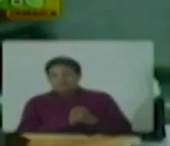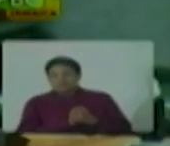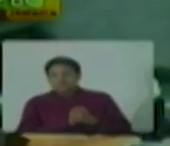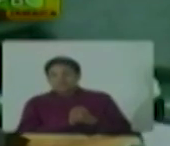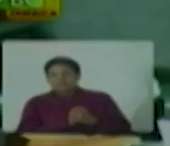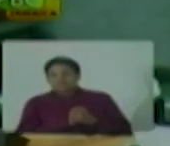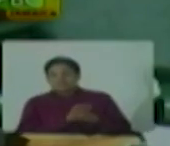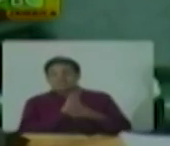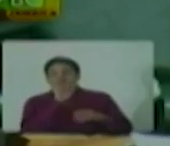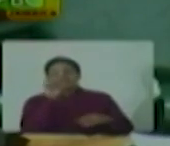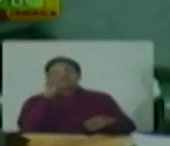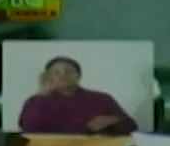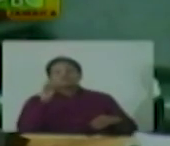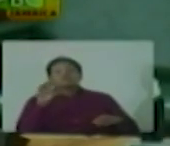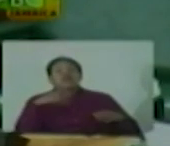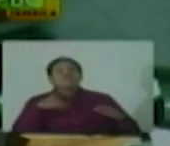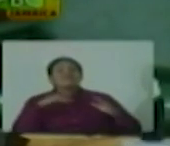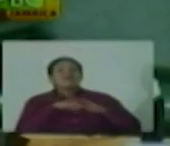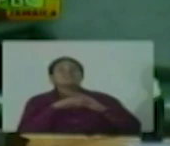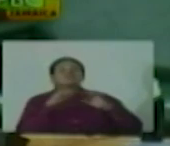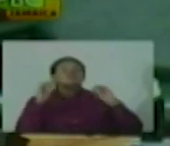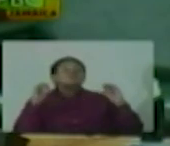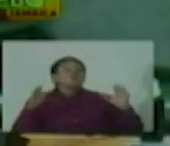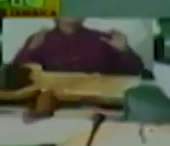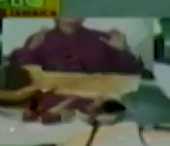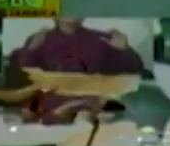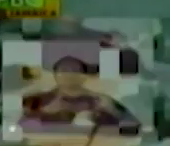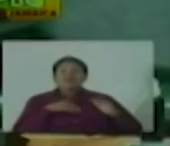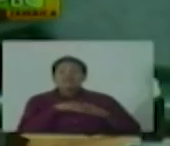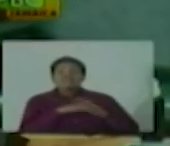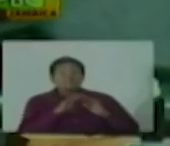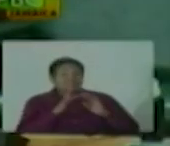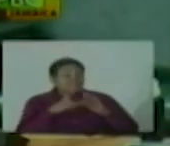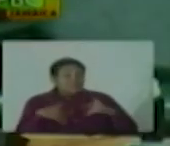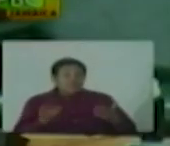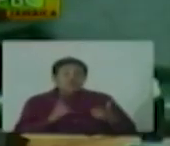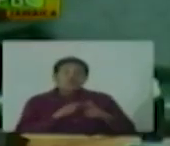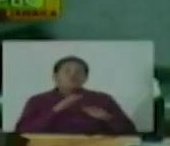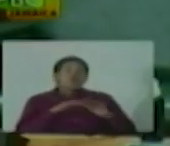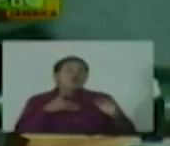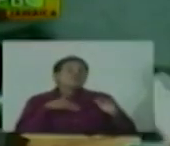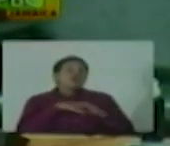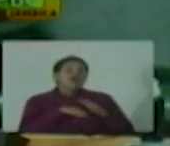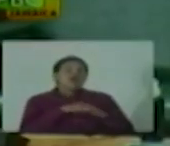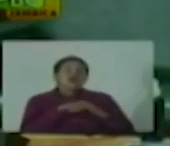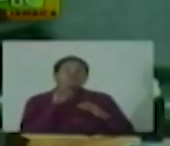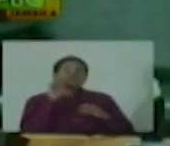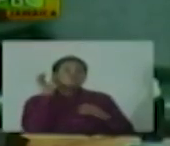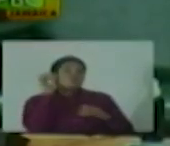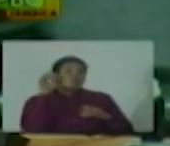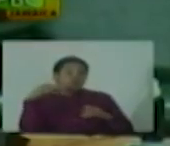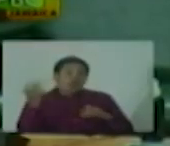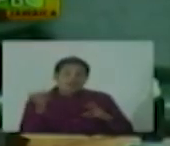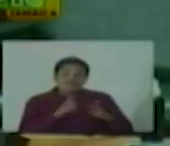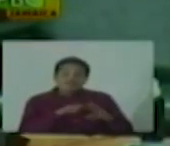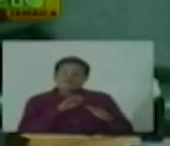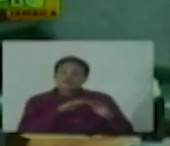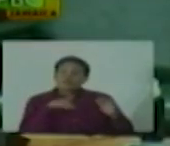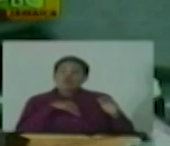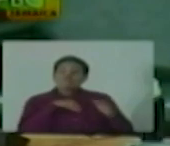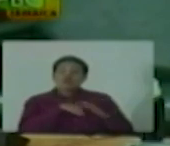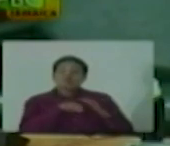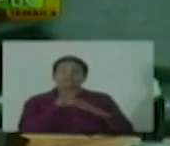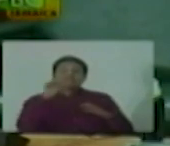They have access to nothing. They don't have access to internet. They don't have access to radio. They don't have access